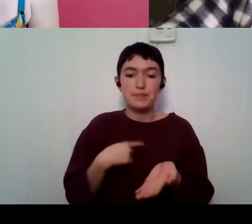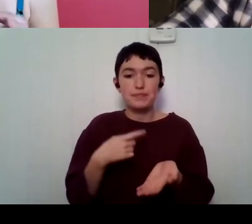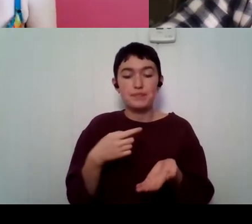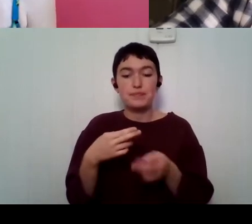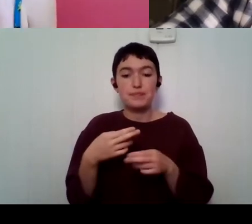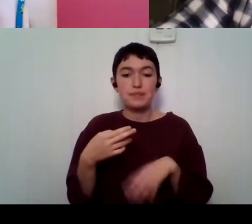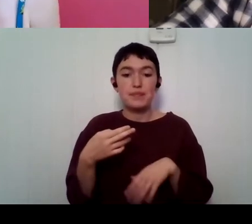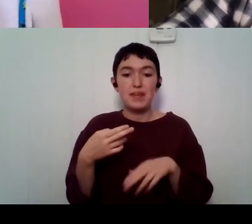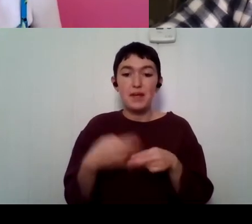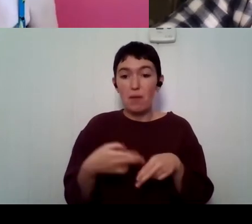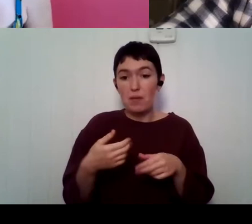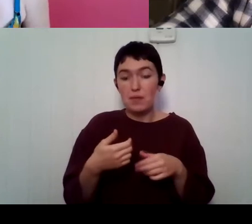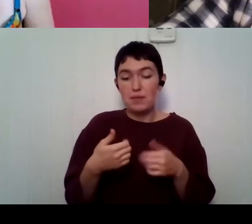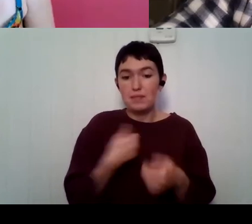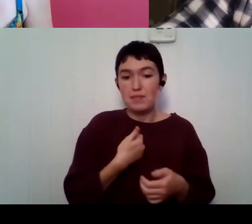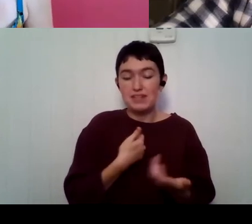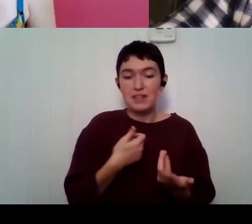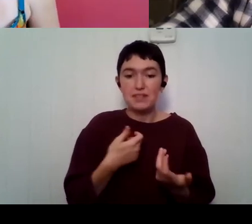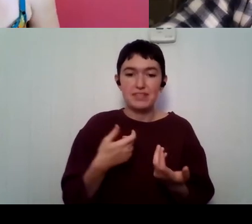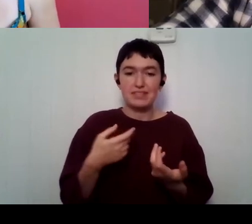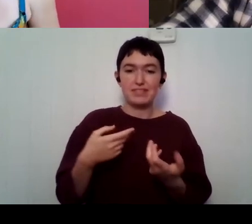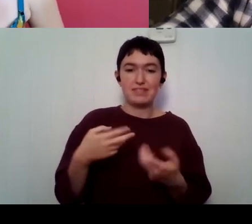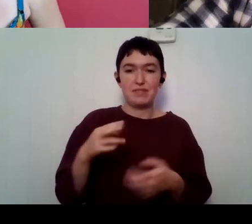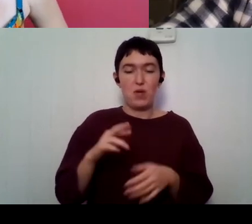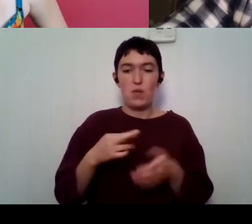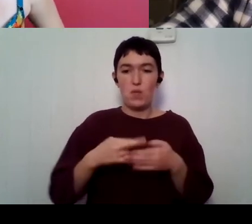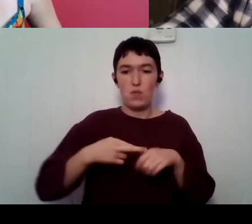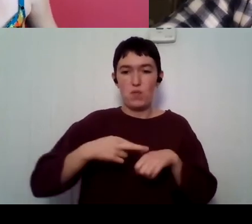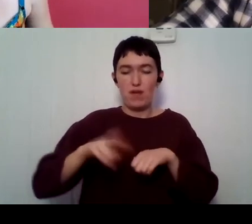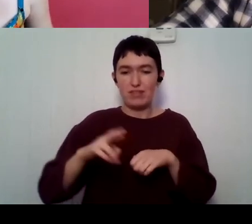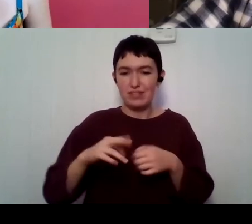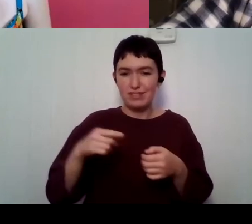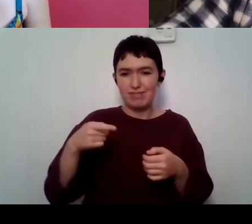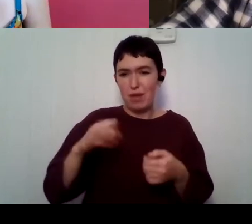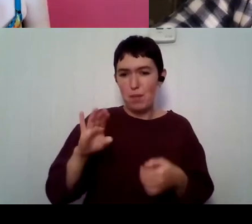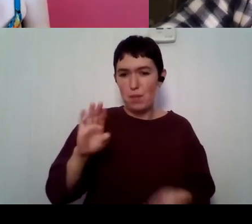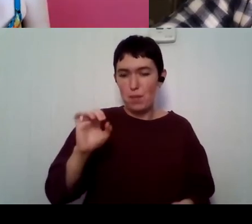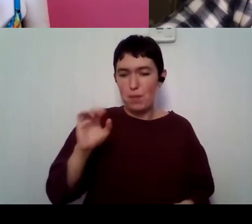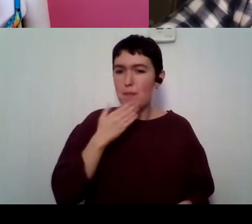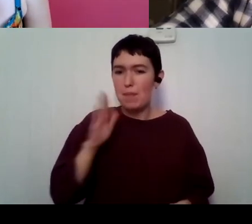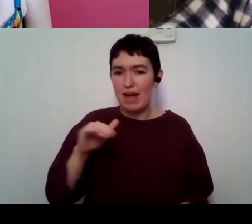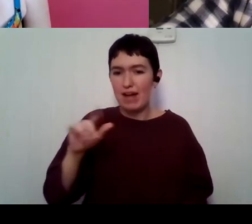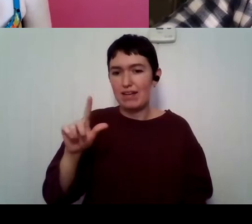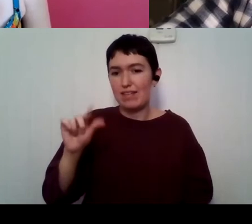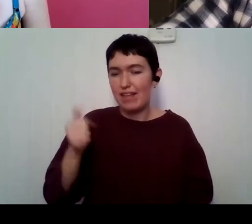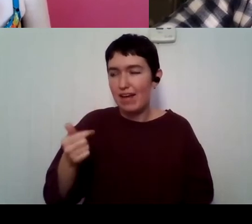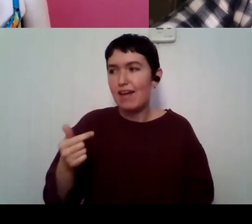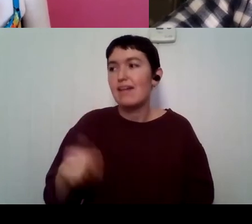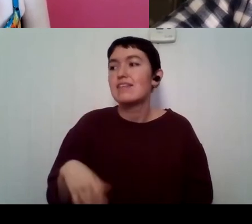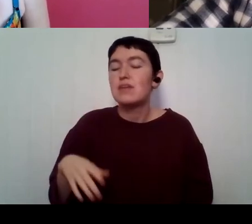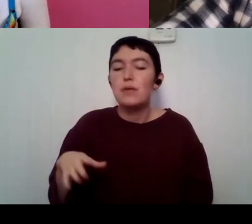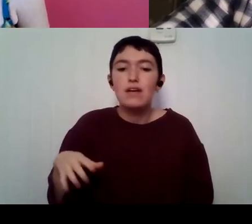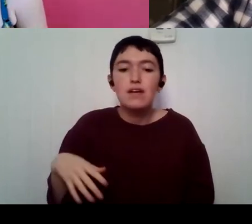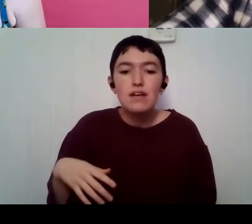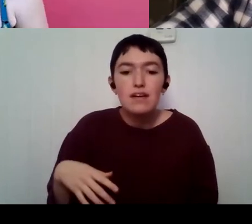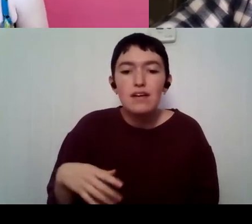parents or your grandparents might know that reference. But basically, I guess the worst injury, they're always so stupid.